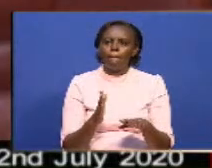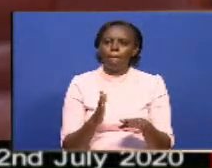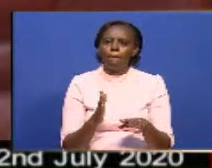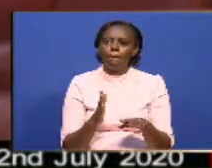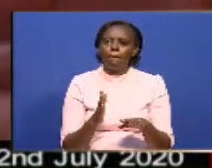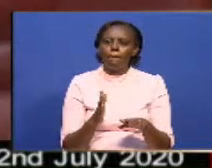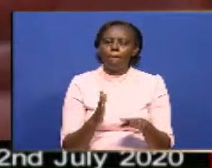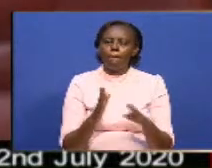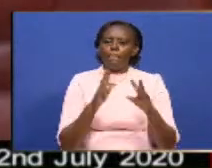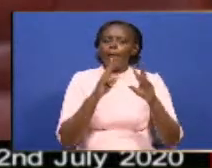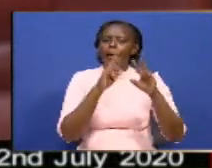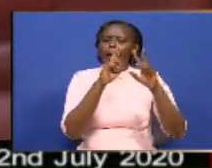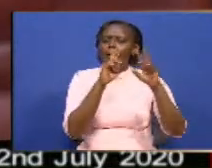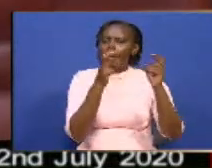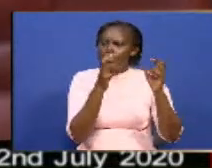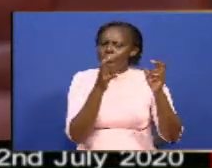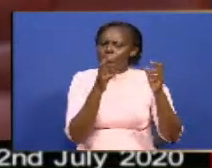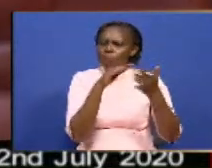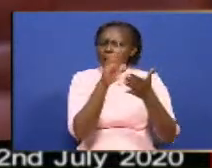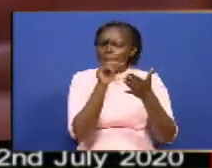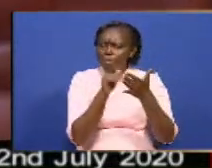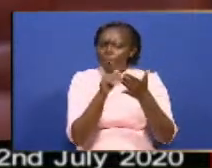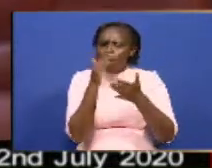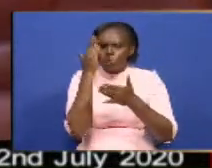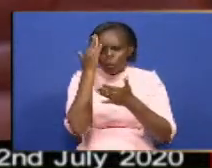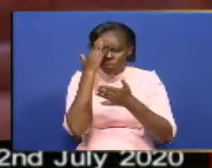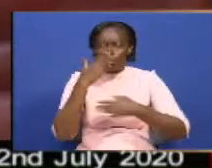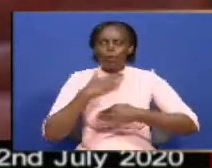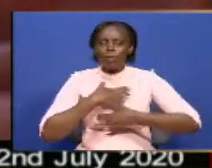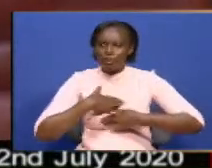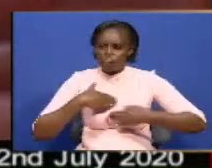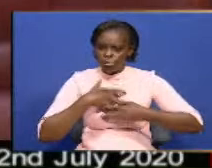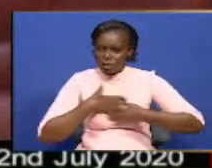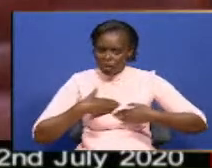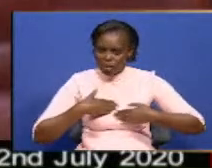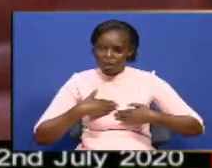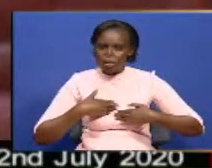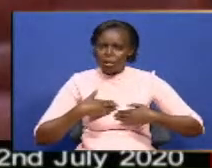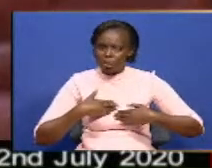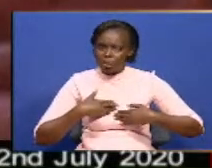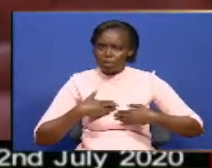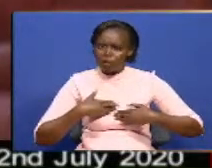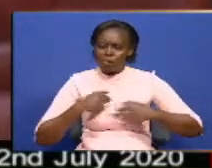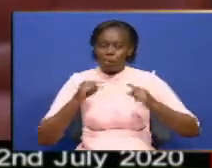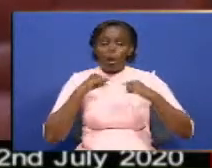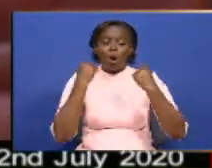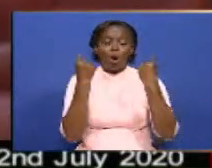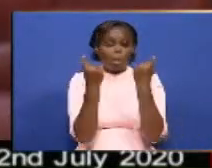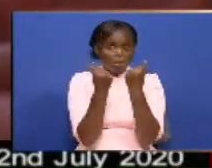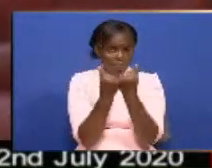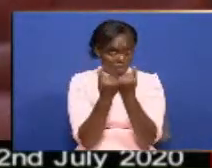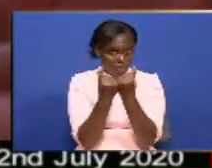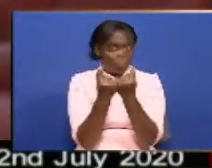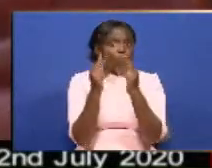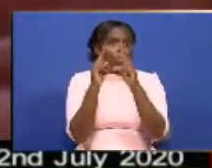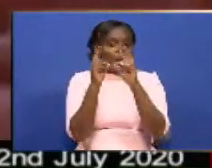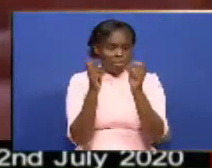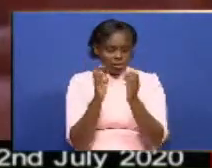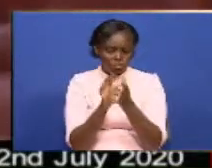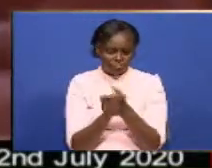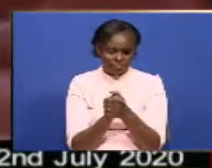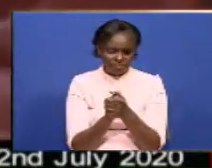the issue of, refugee is a global phenomenon.